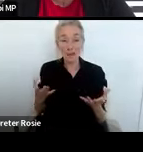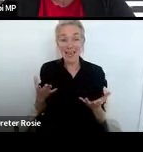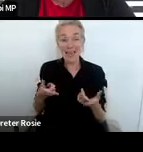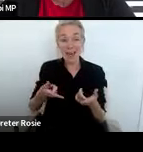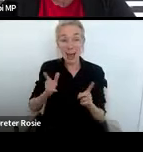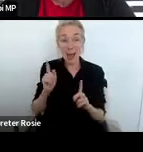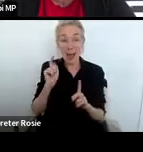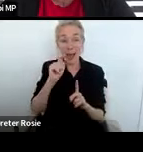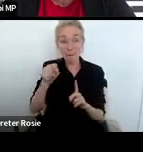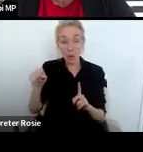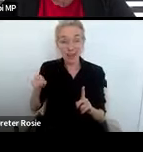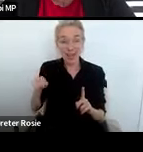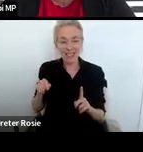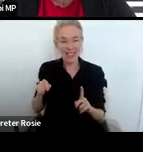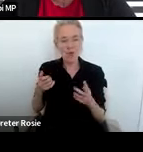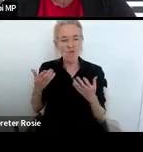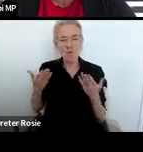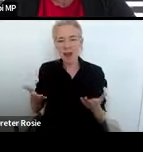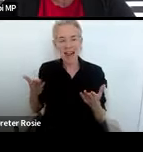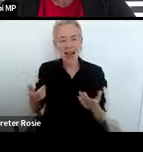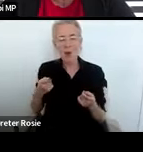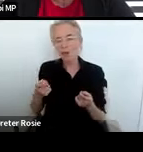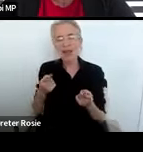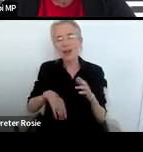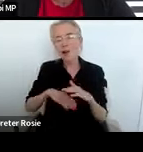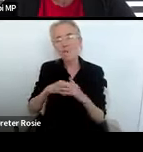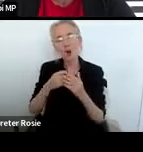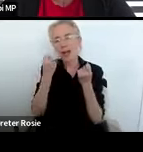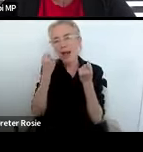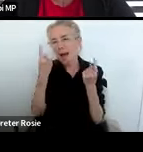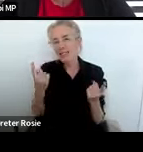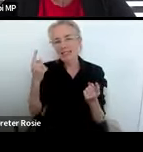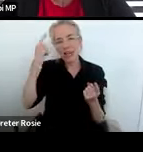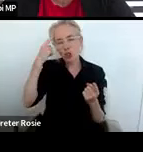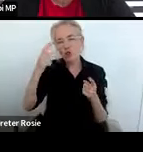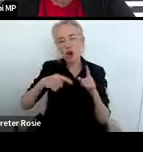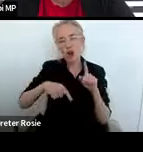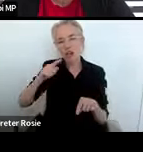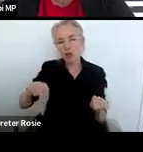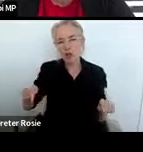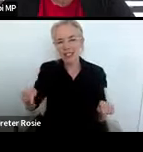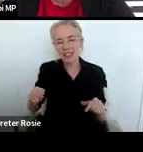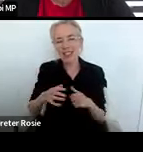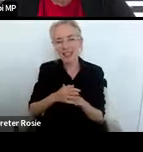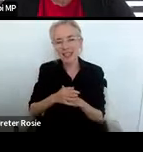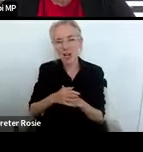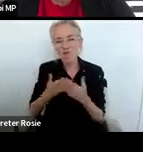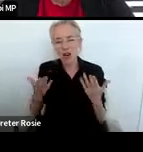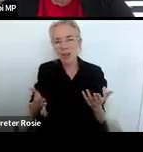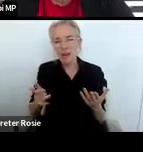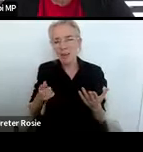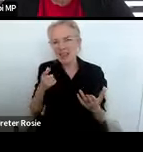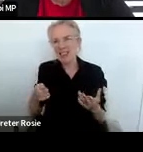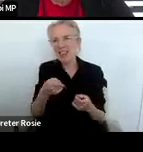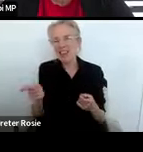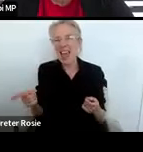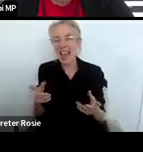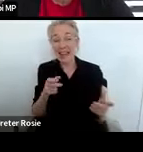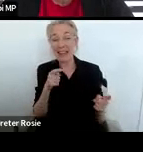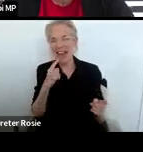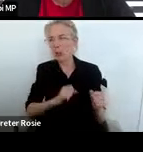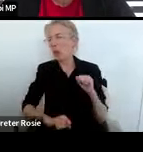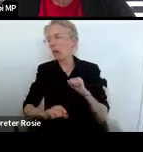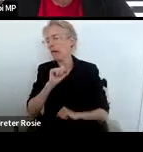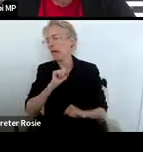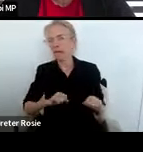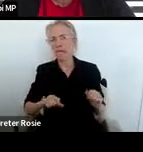with the lack of understanding that they have about neurodiversity, that might sound like a lot of work to do, a lot of potential